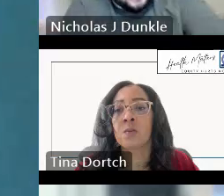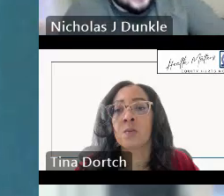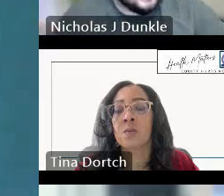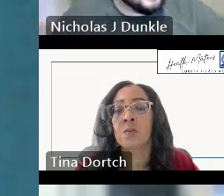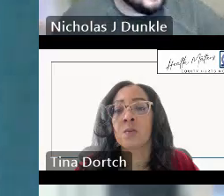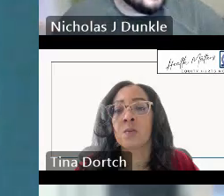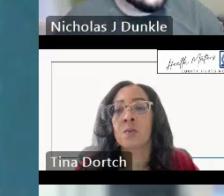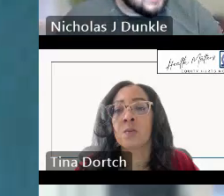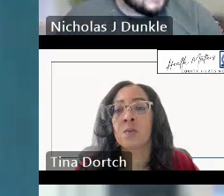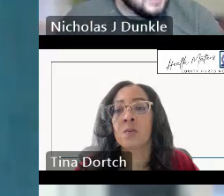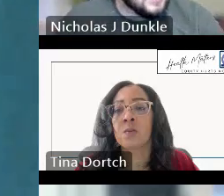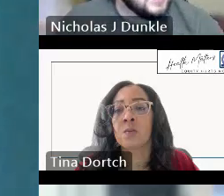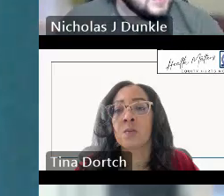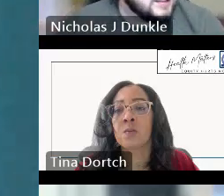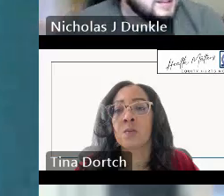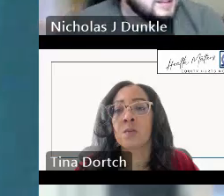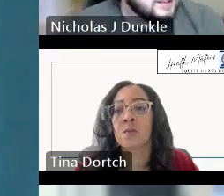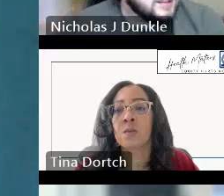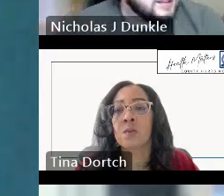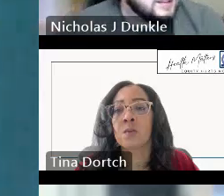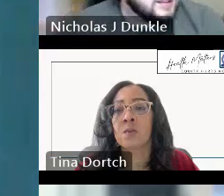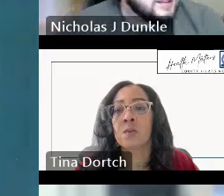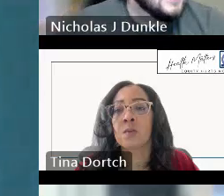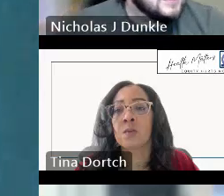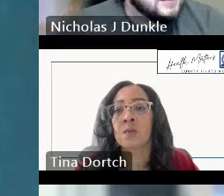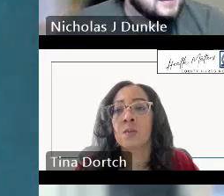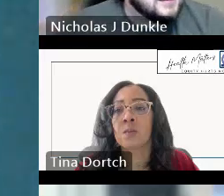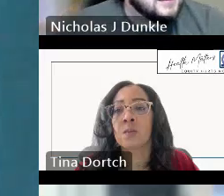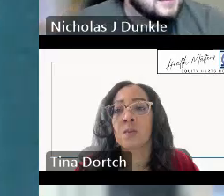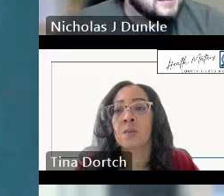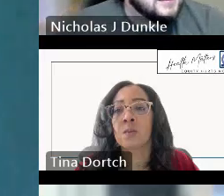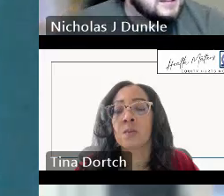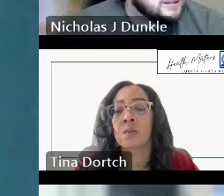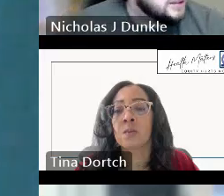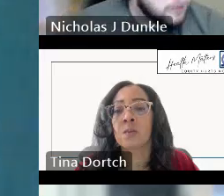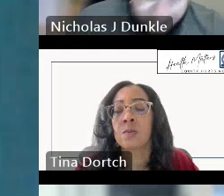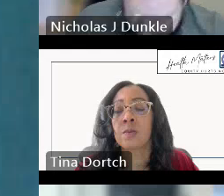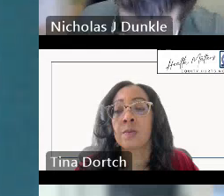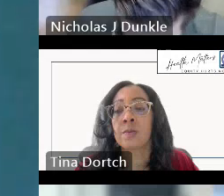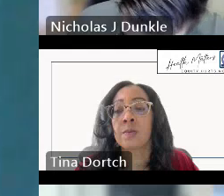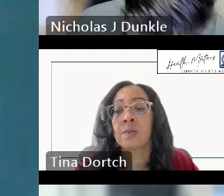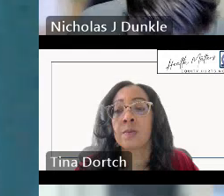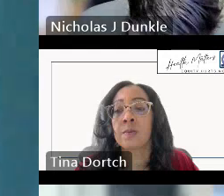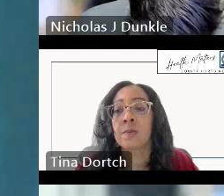enormous amount of work, and thank you very much, Ms. Dortch and Ms. Fox, for your